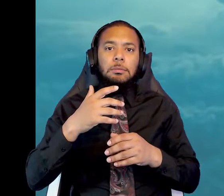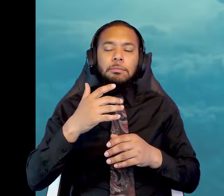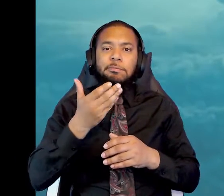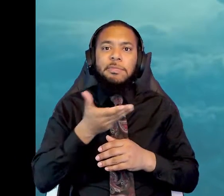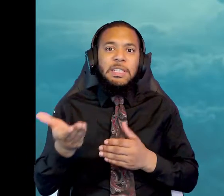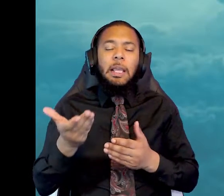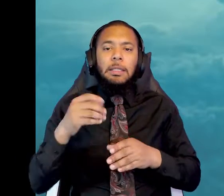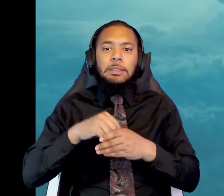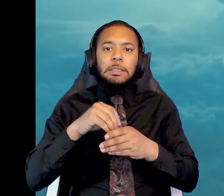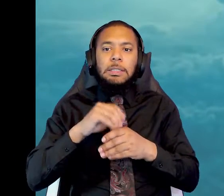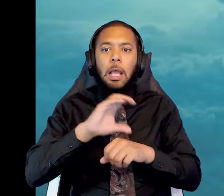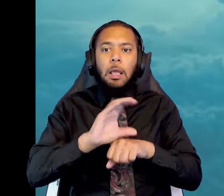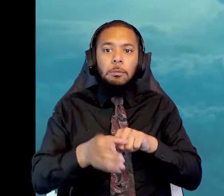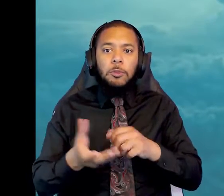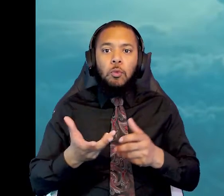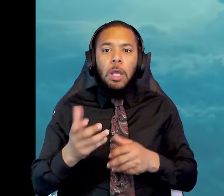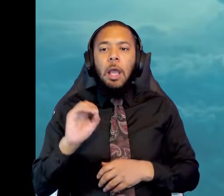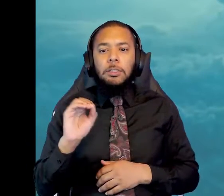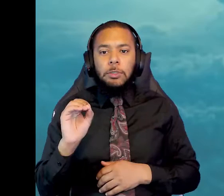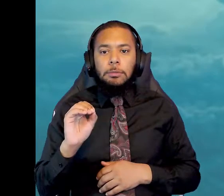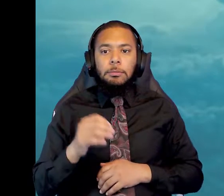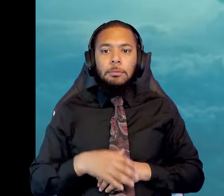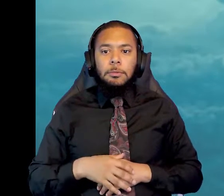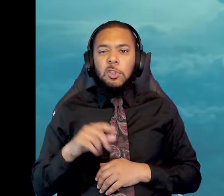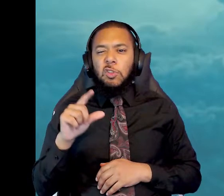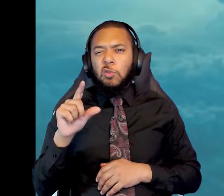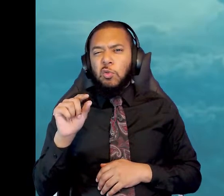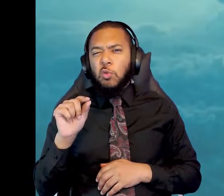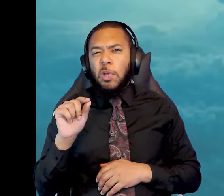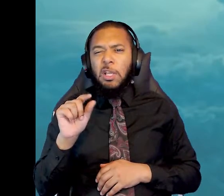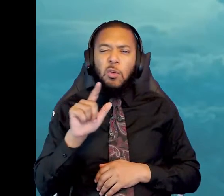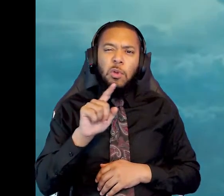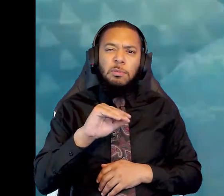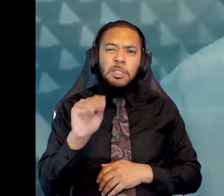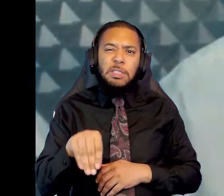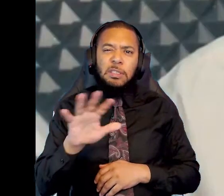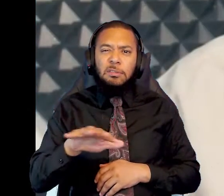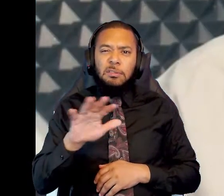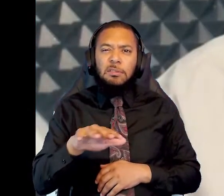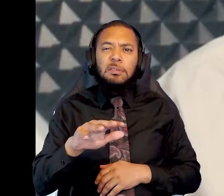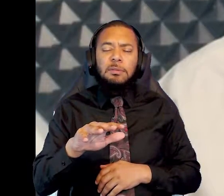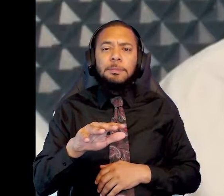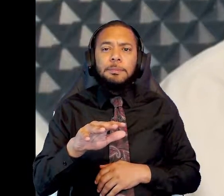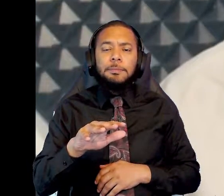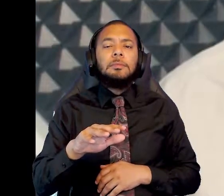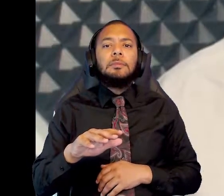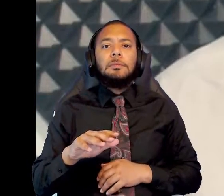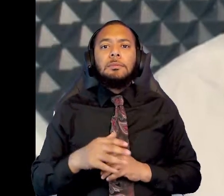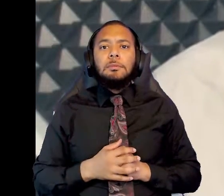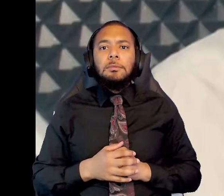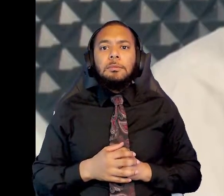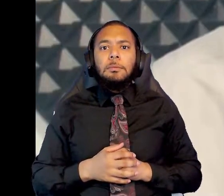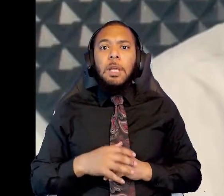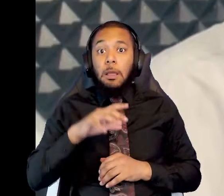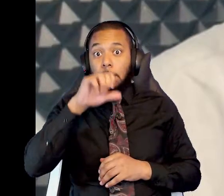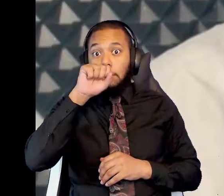about the amount of oxygen that you'll breathe in when you take a breath. Most people learn it is 20% for ease of